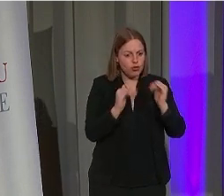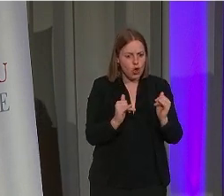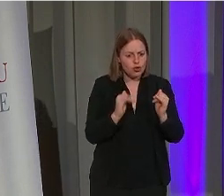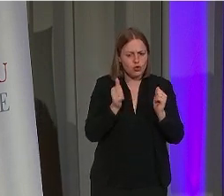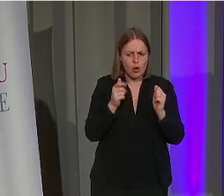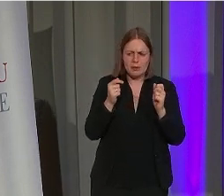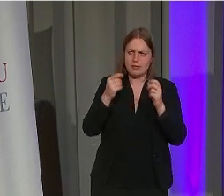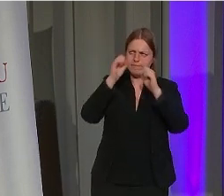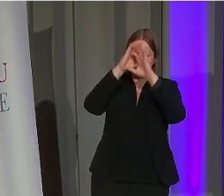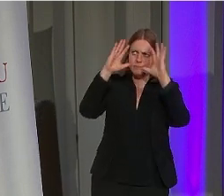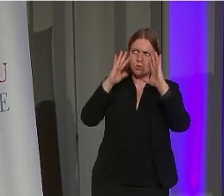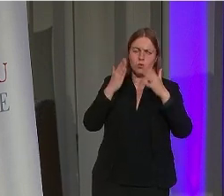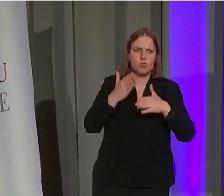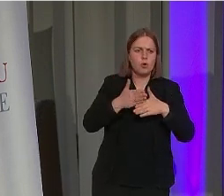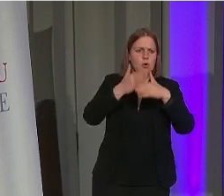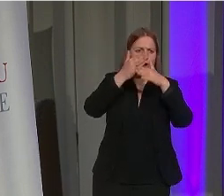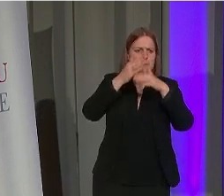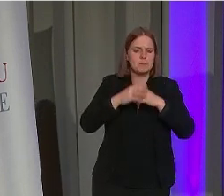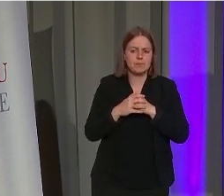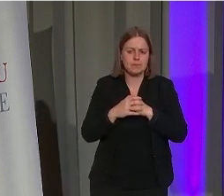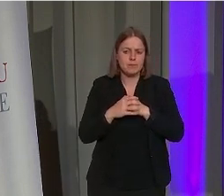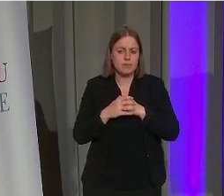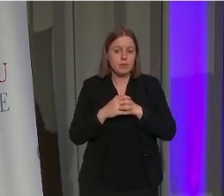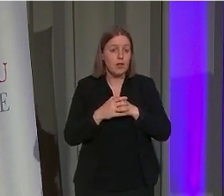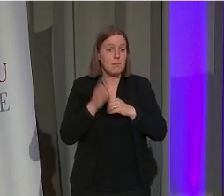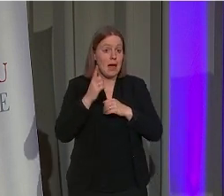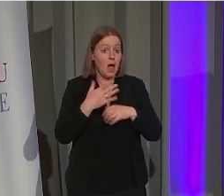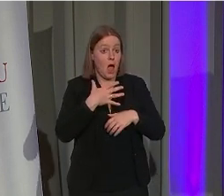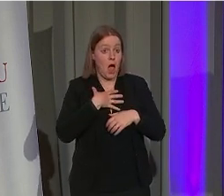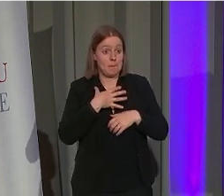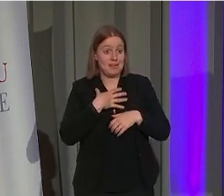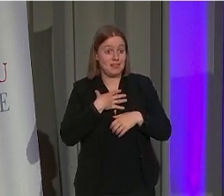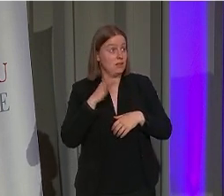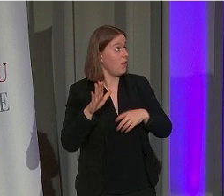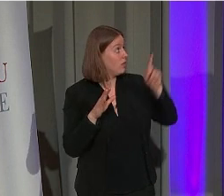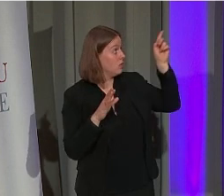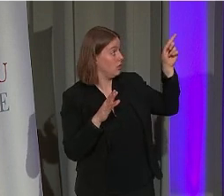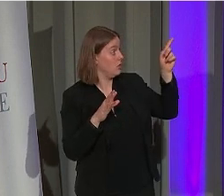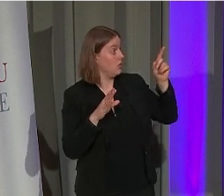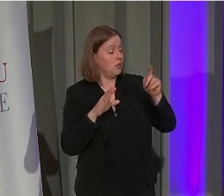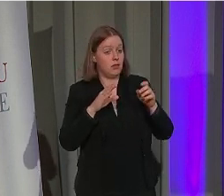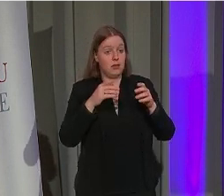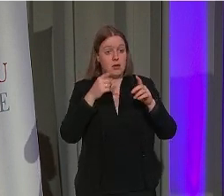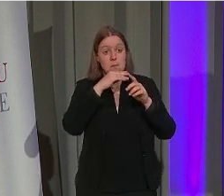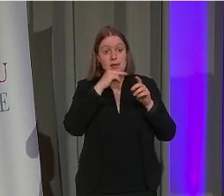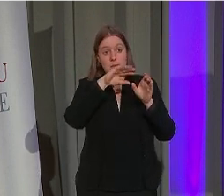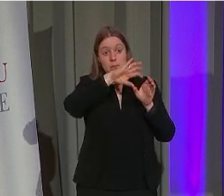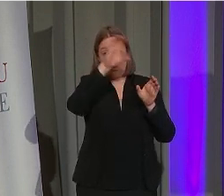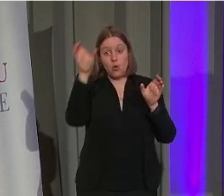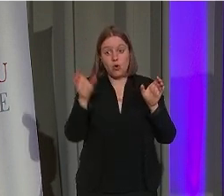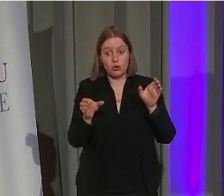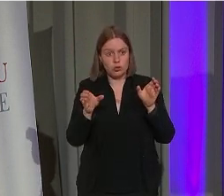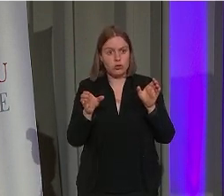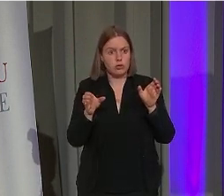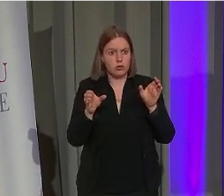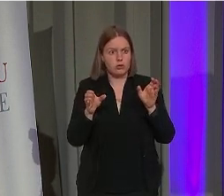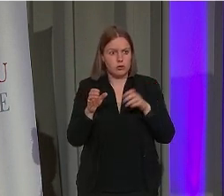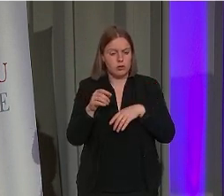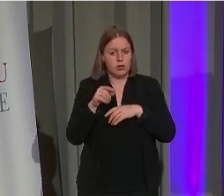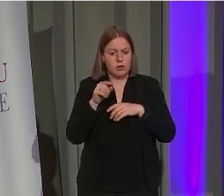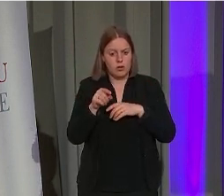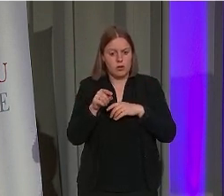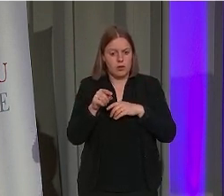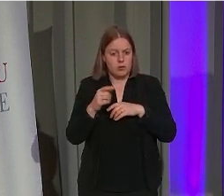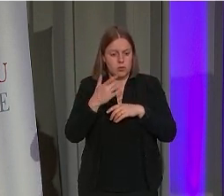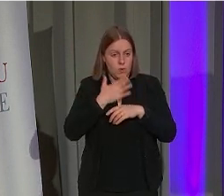also provide a temporary offer to visit the buildings remotely.